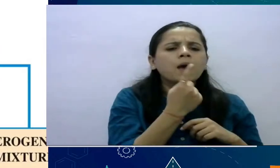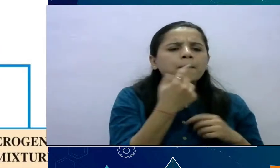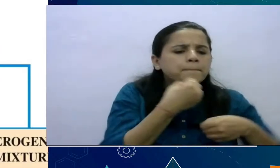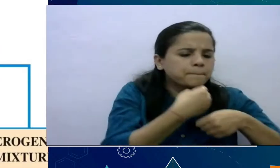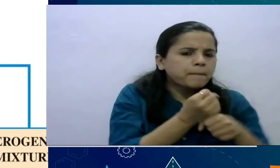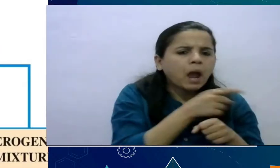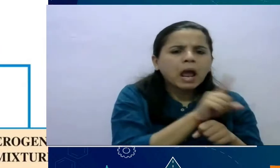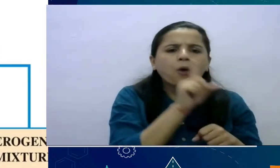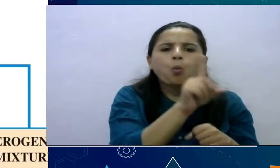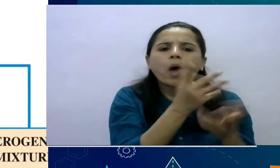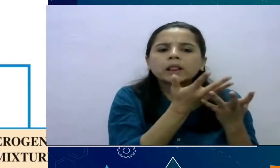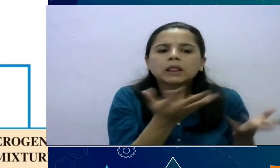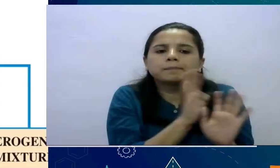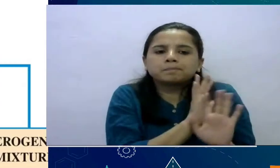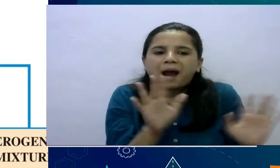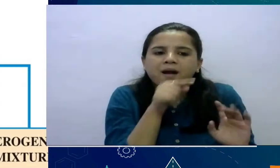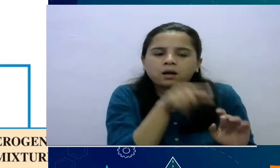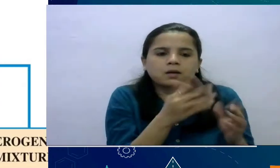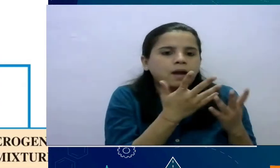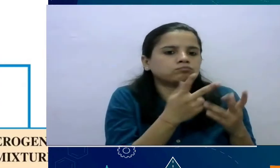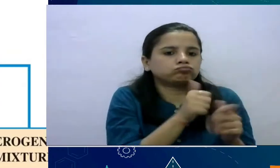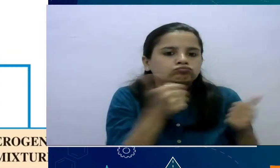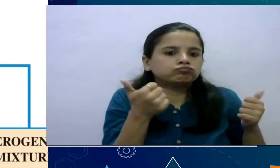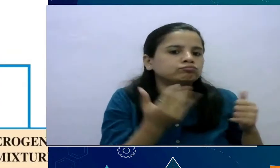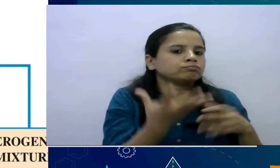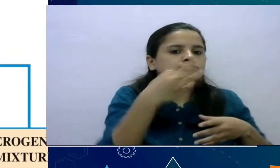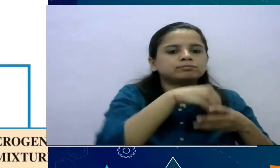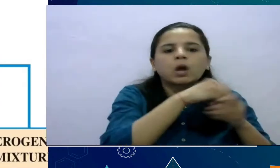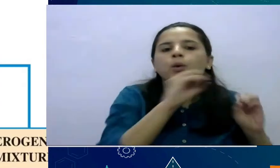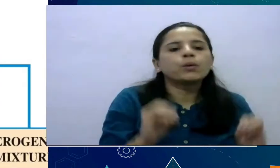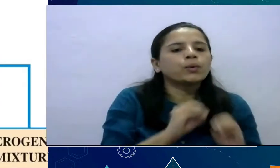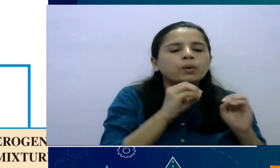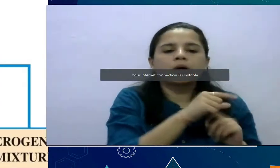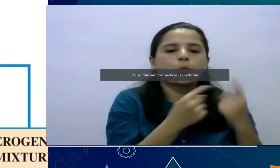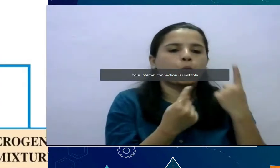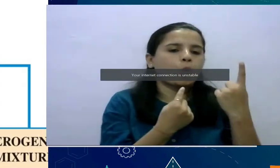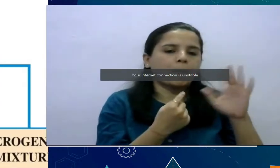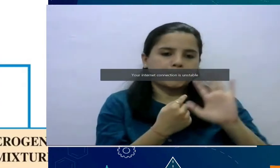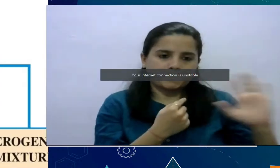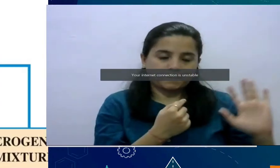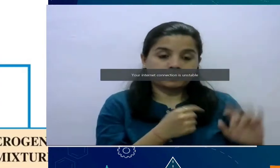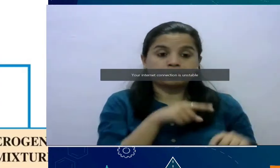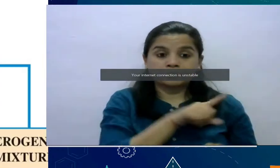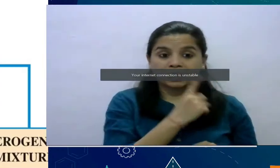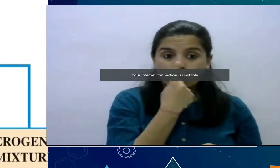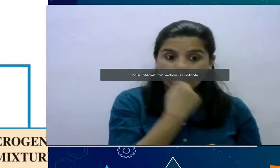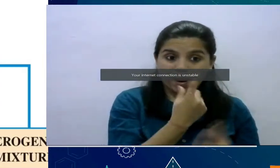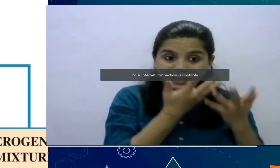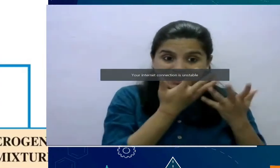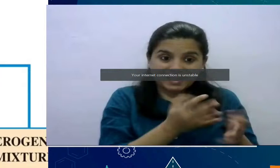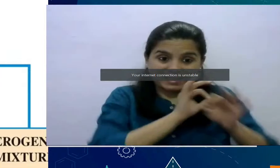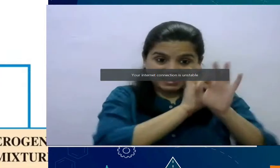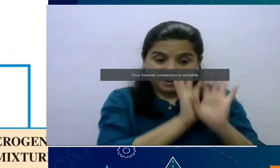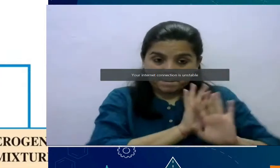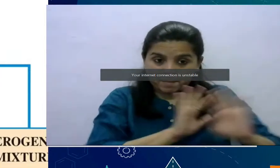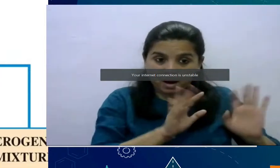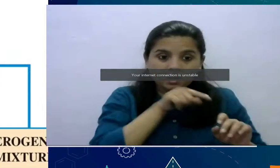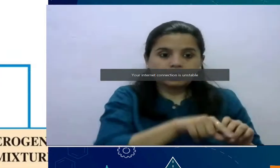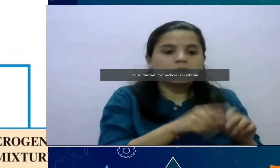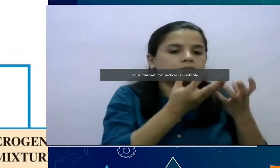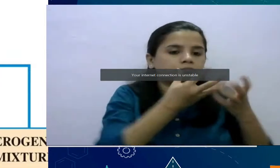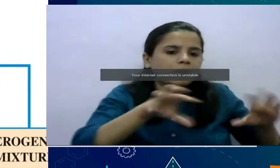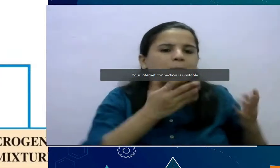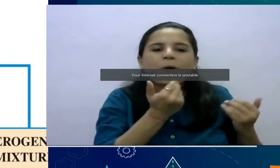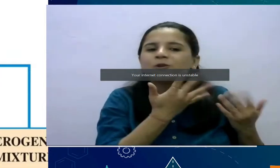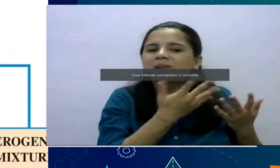one kind of entity. There are only one kind of things that are present. So when you have one kind of things, you cannot separate one